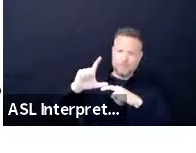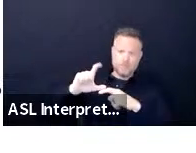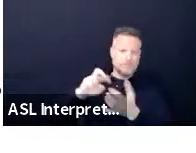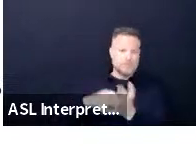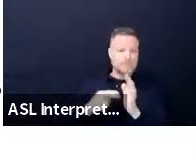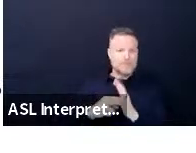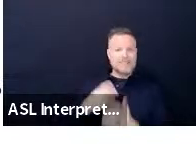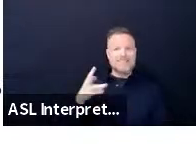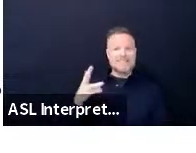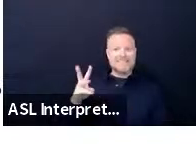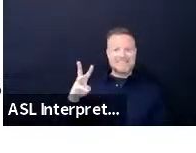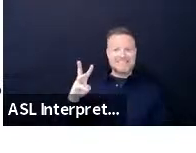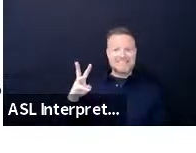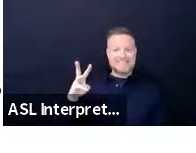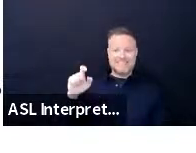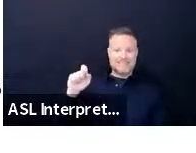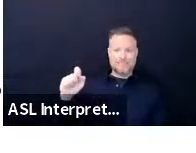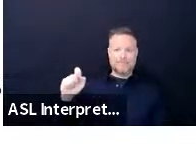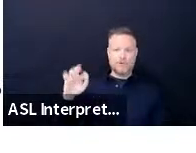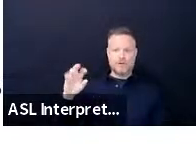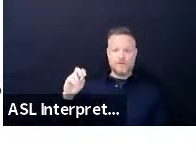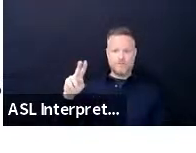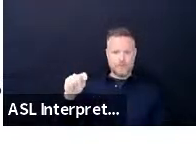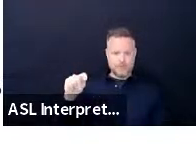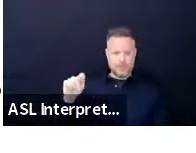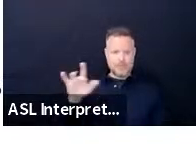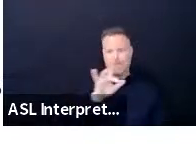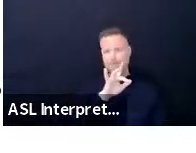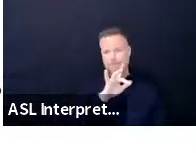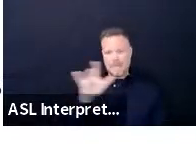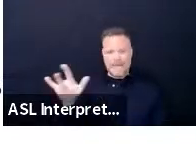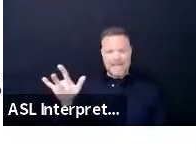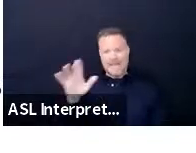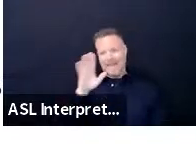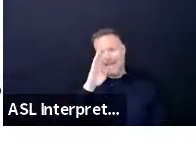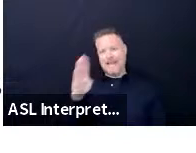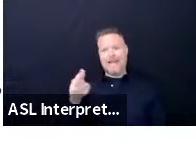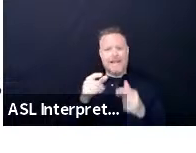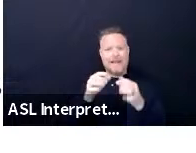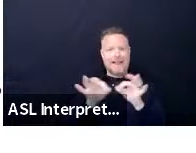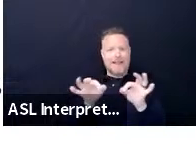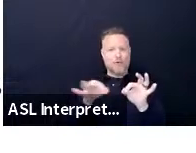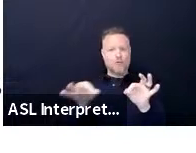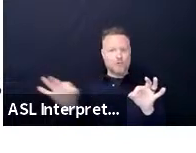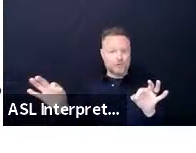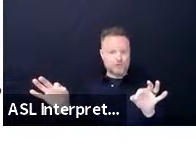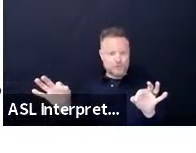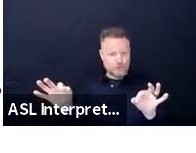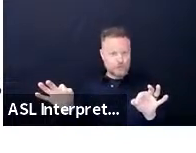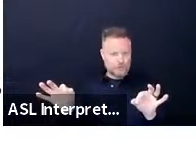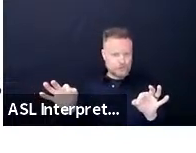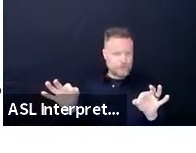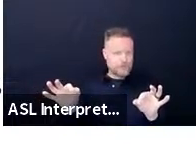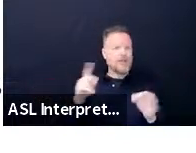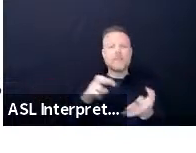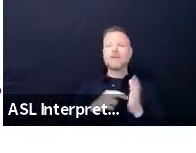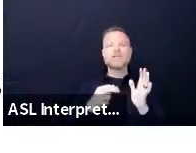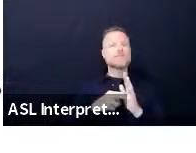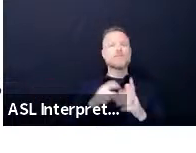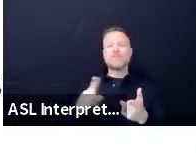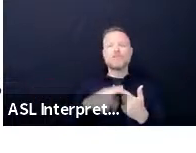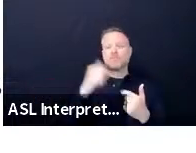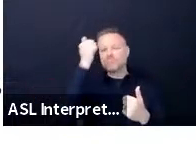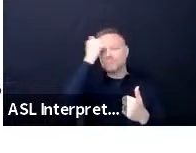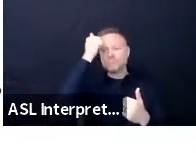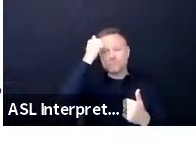font. Also, you should use plain language for all communication. That's not dumbing down your message.